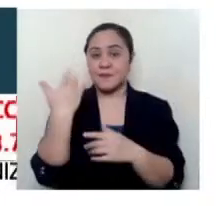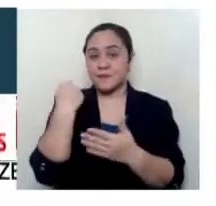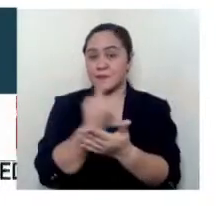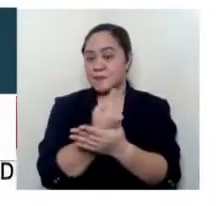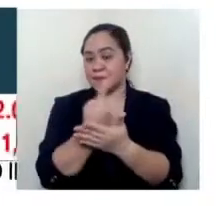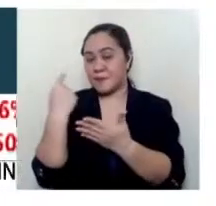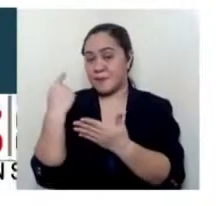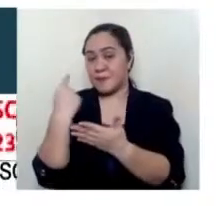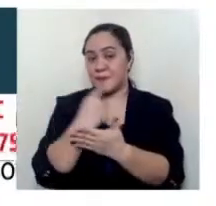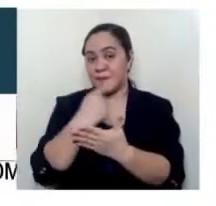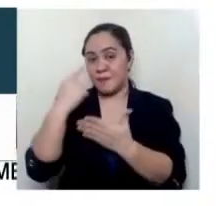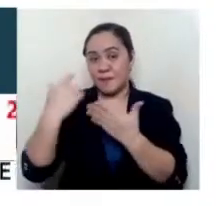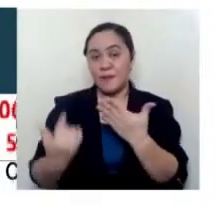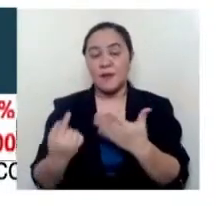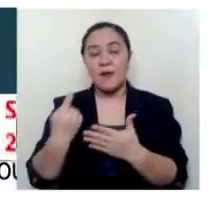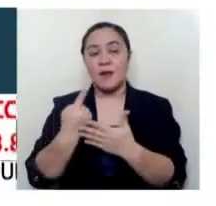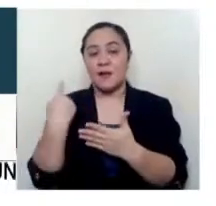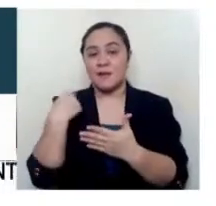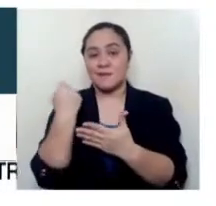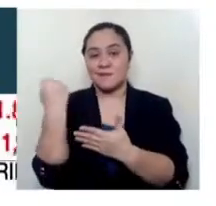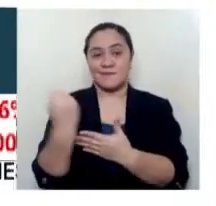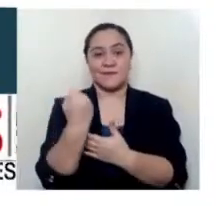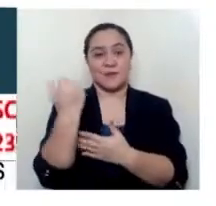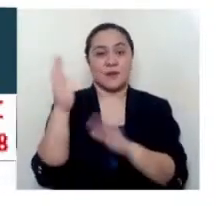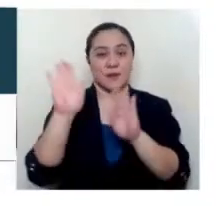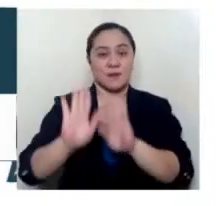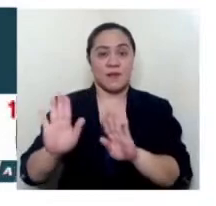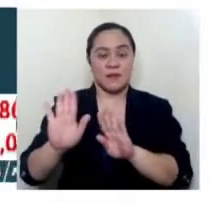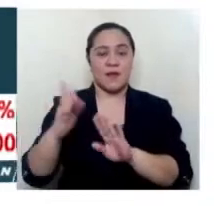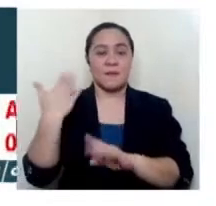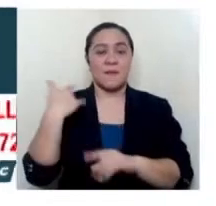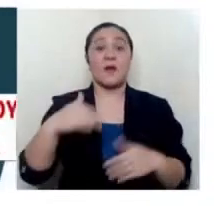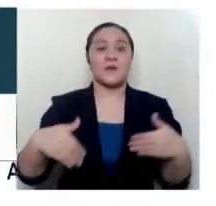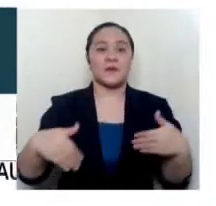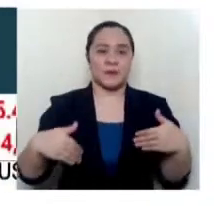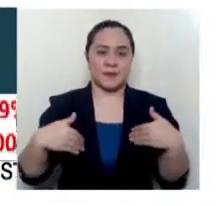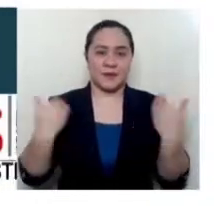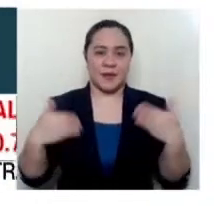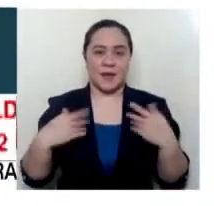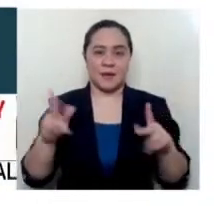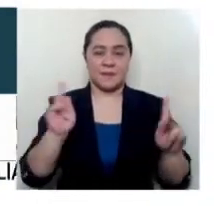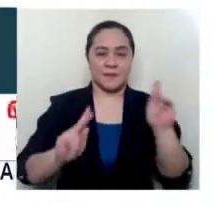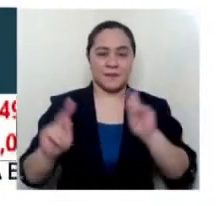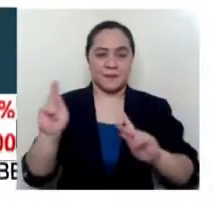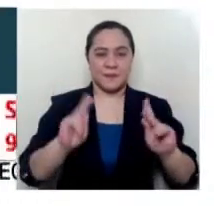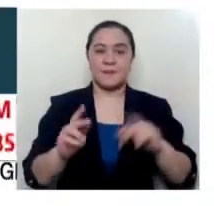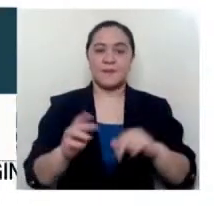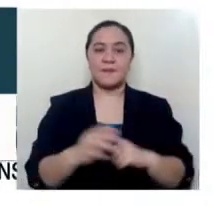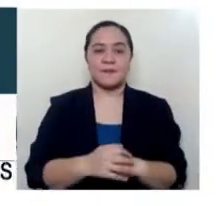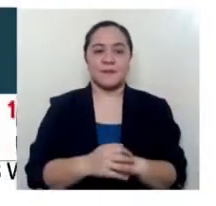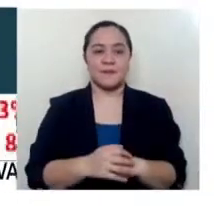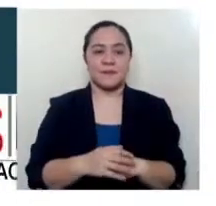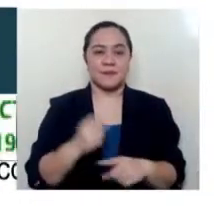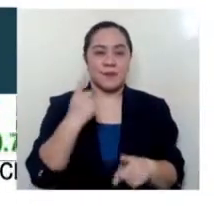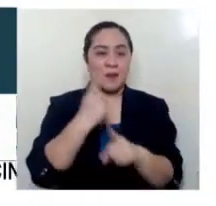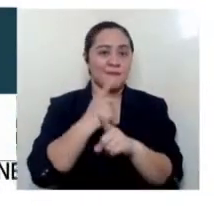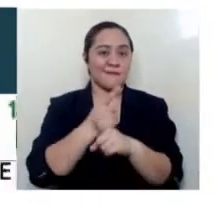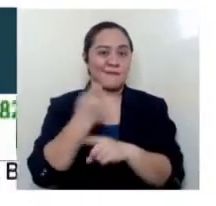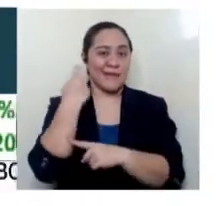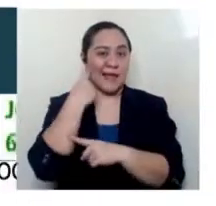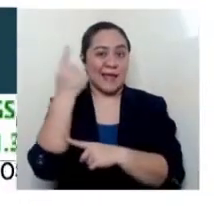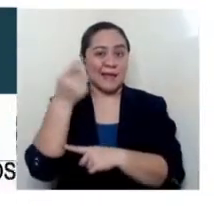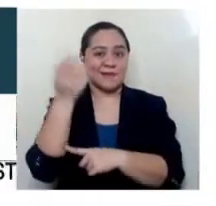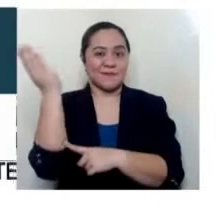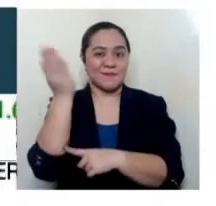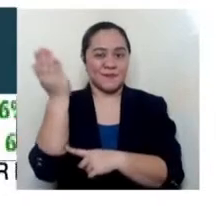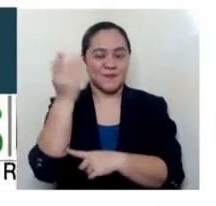are really also probably minors and maybe tama si Doctora when she said